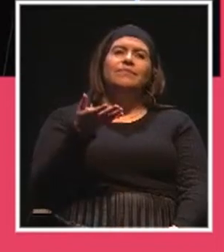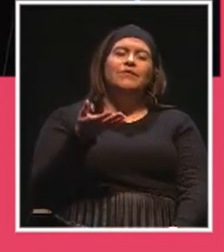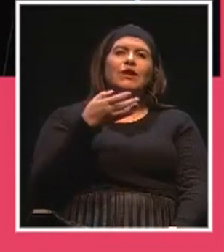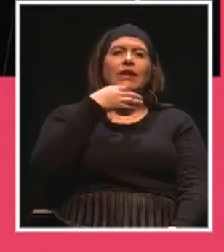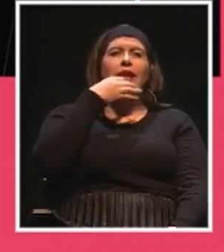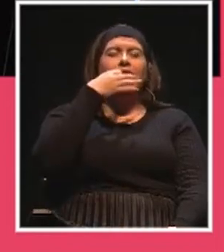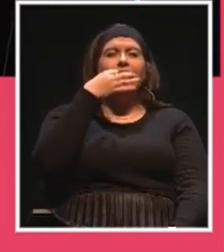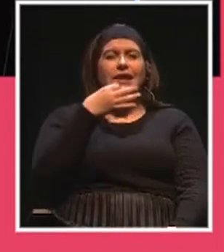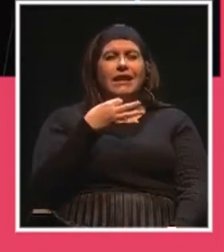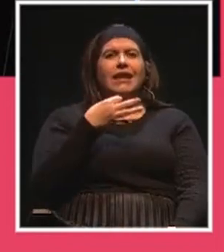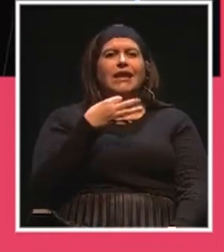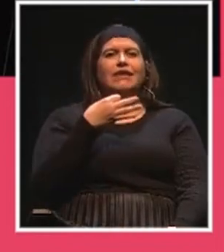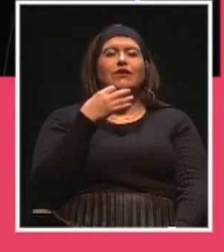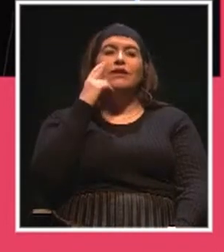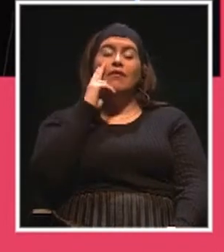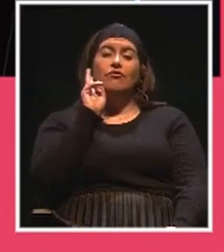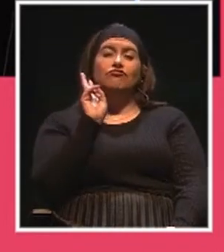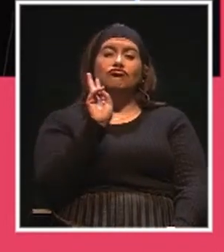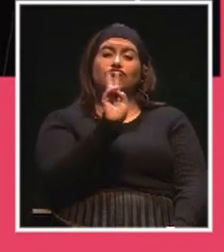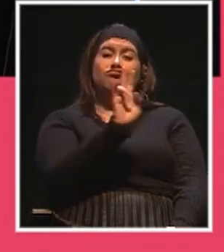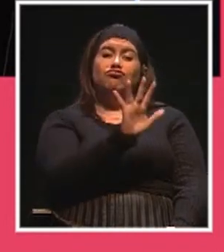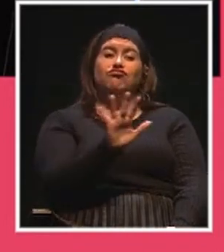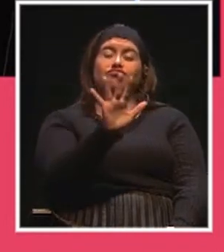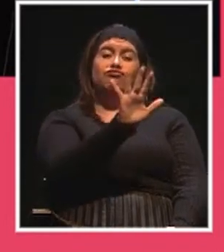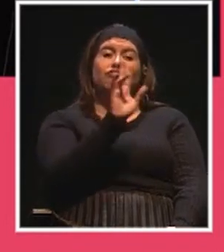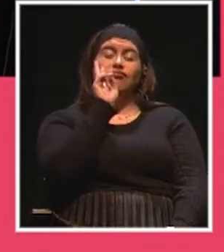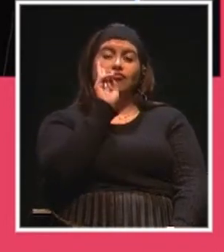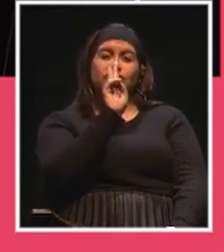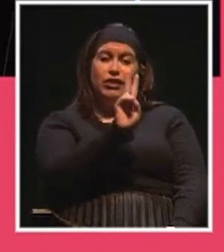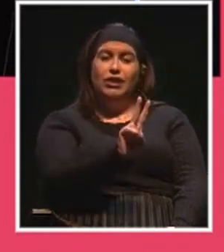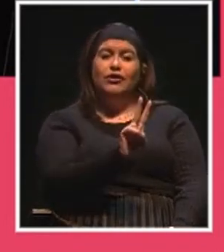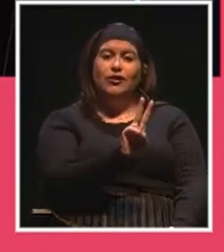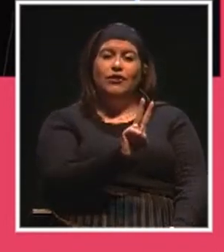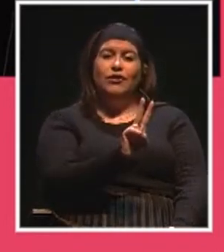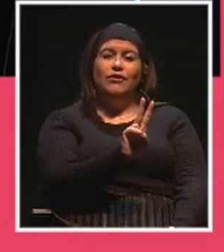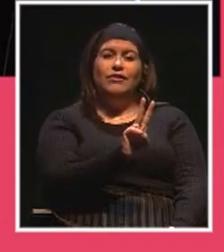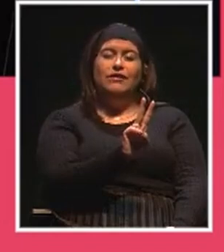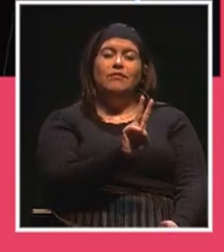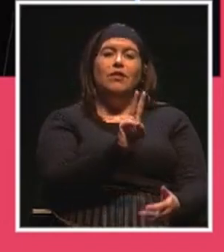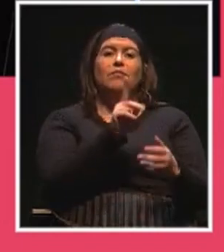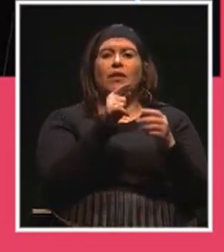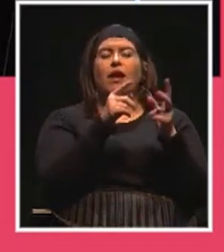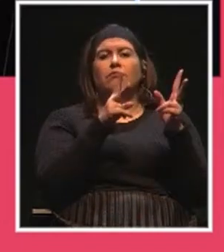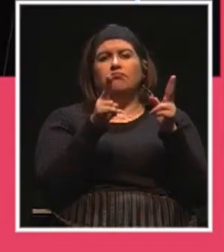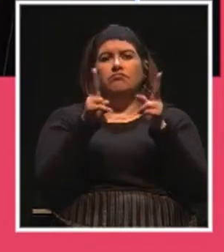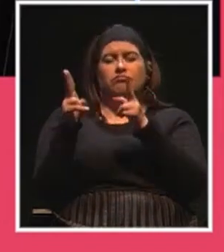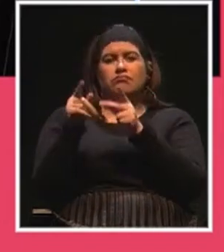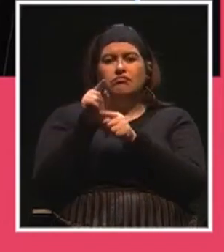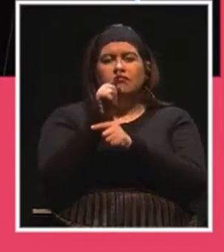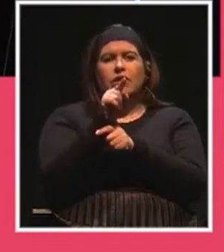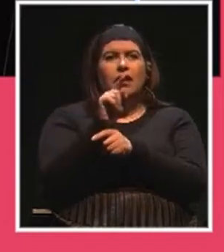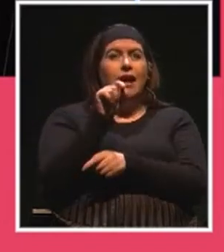the dailies and the first cuts of the first season of Game of Thrones, and this is really